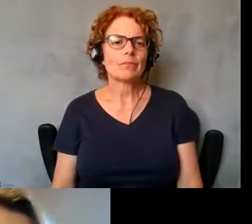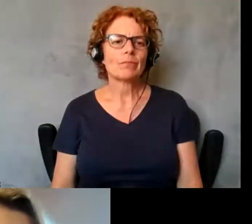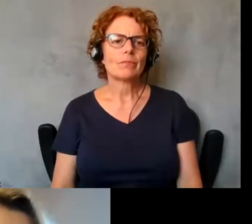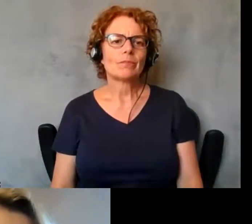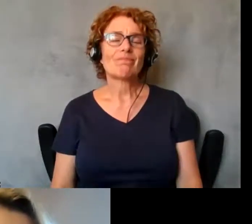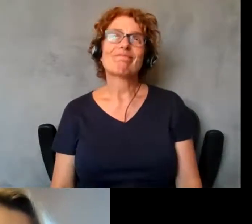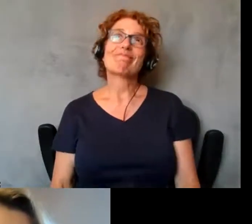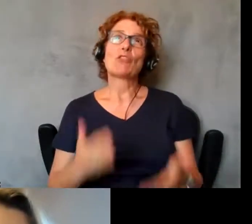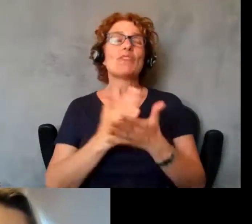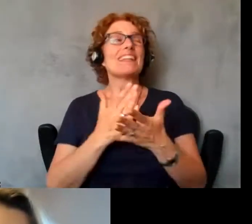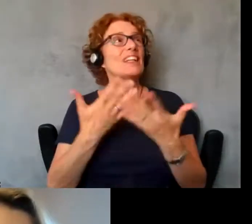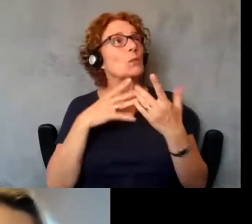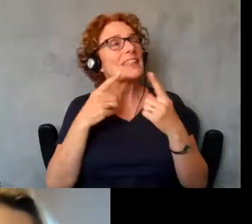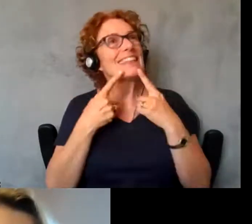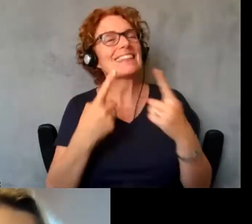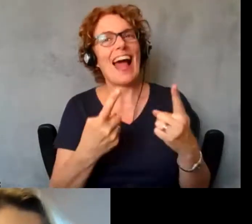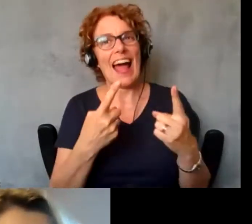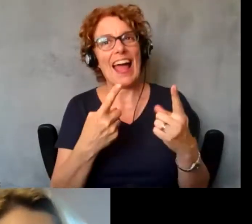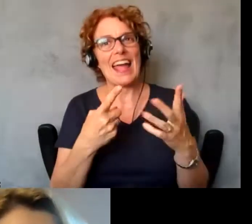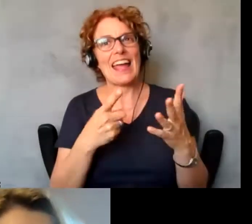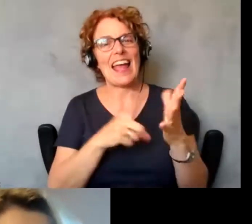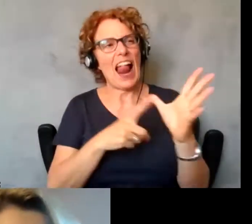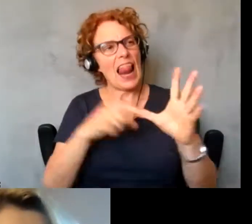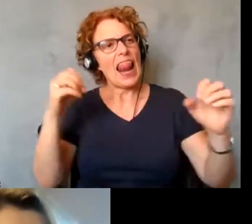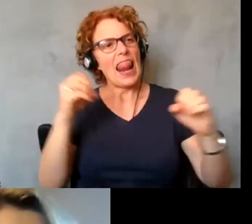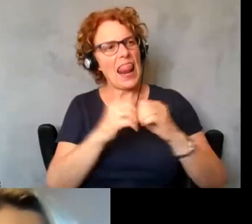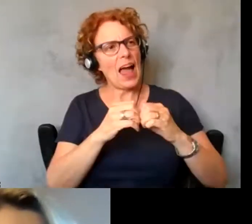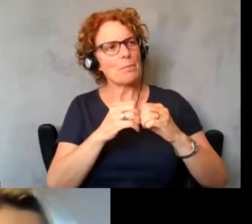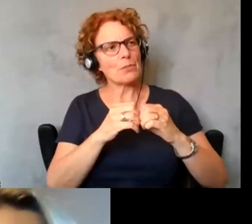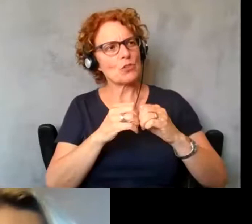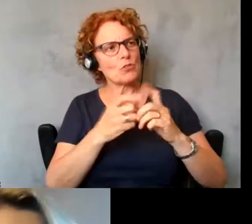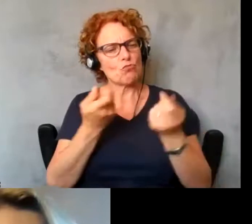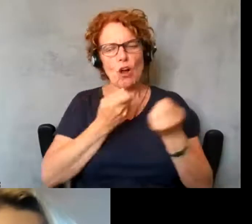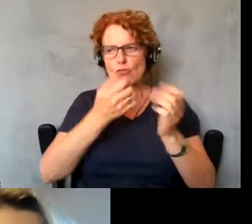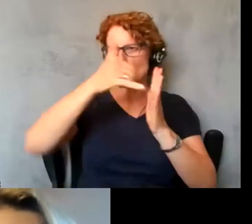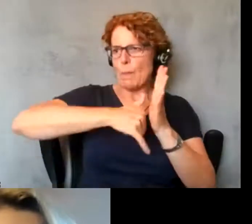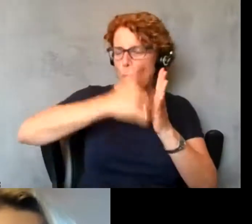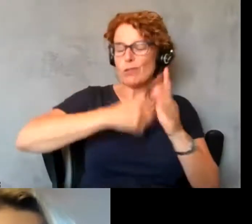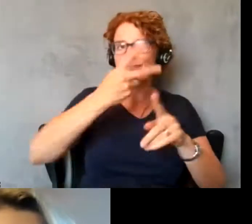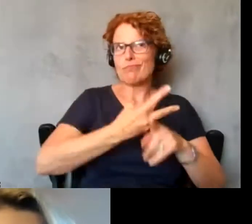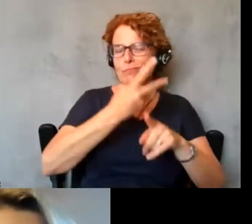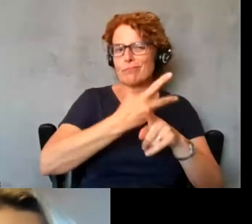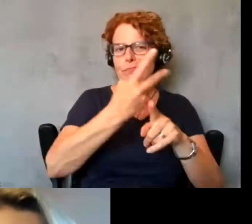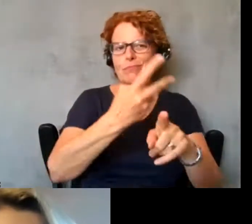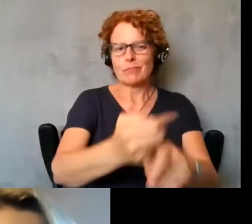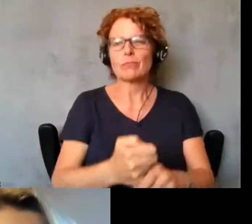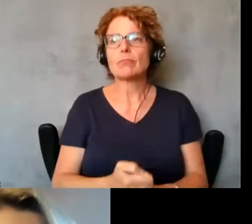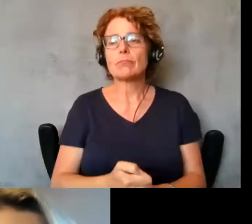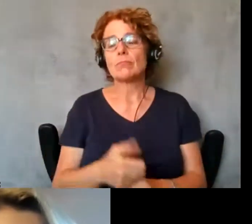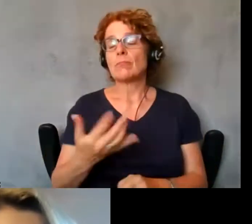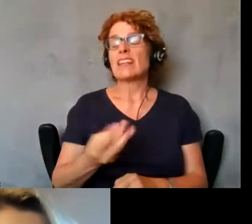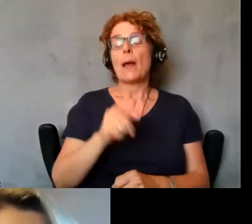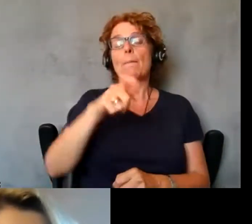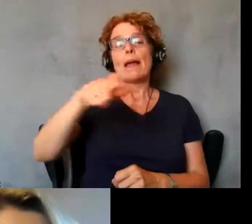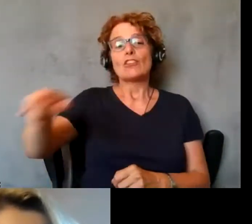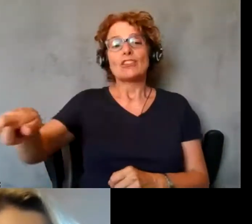All I would say is that the labs do tend to run reports over and over. So where they have patients that what we